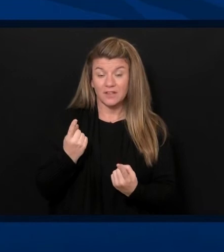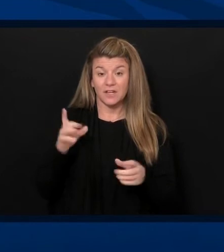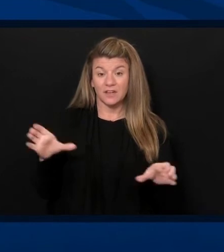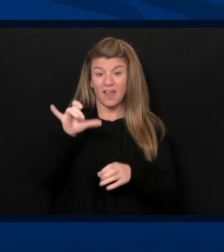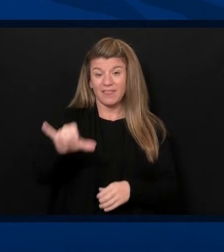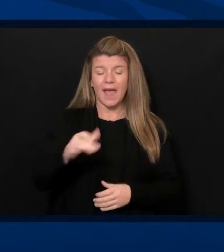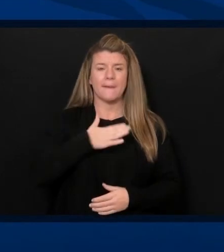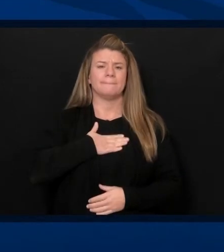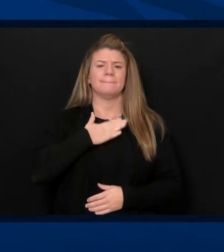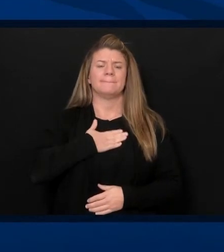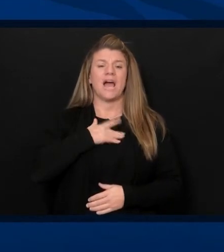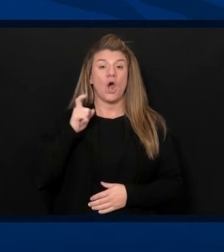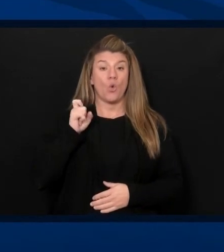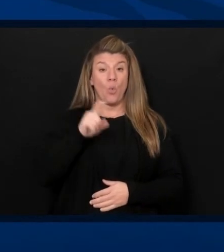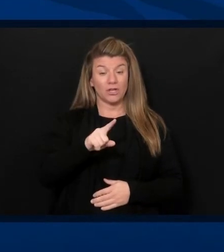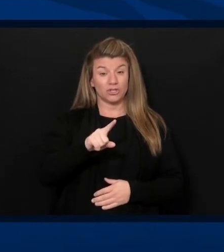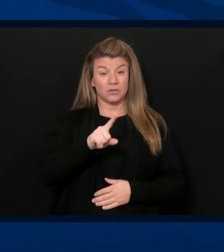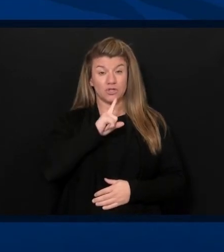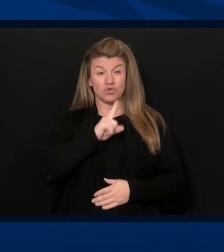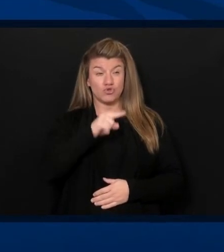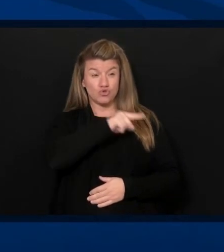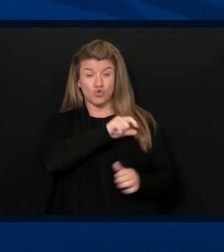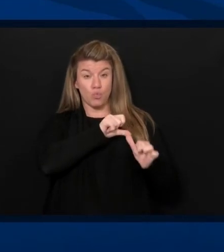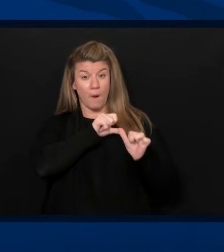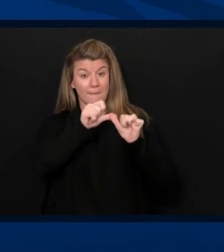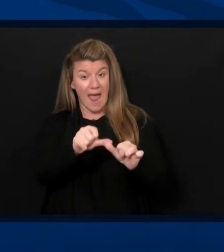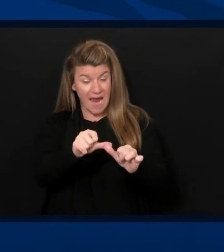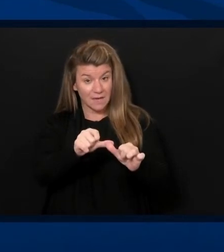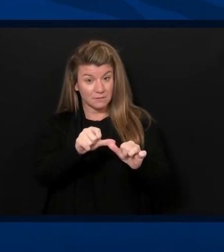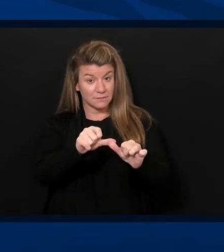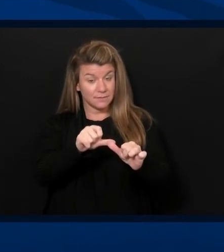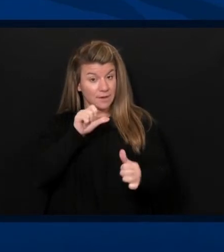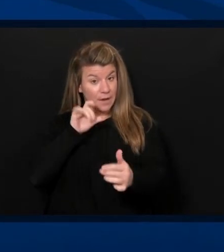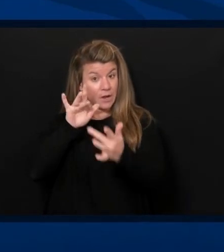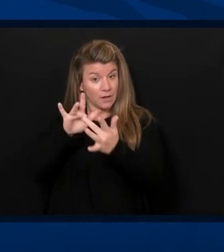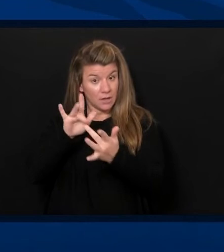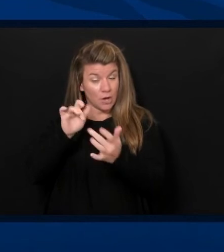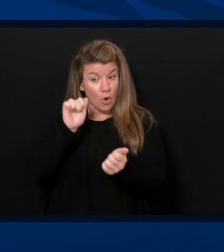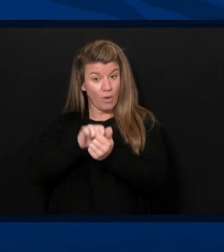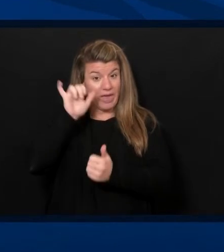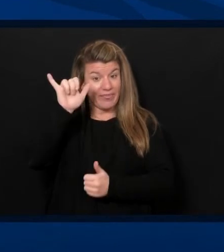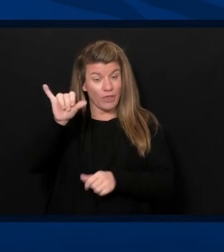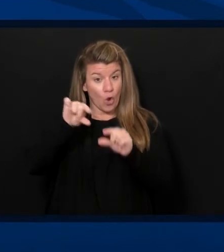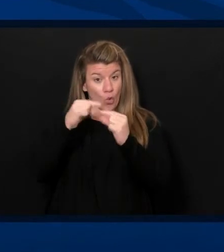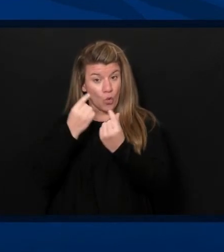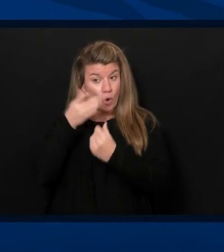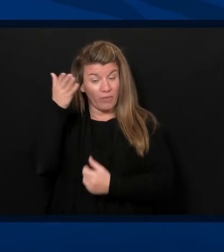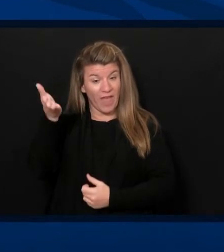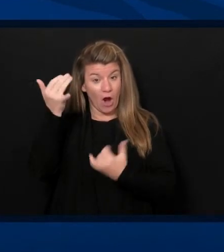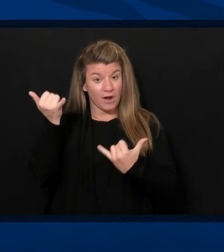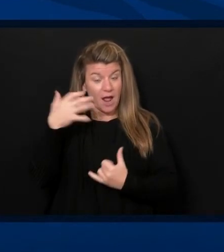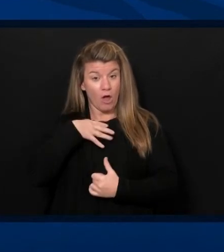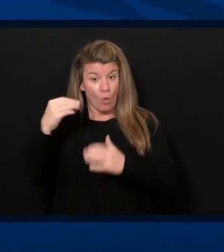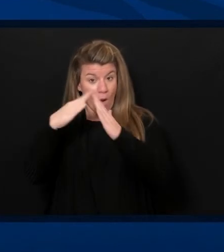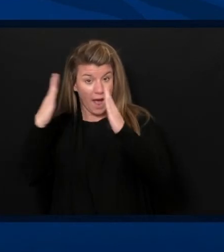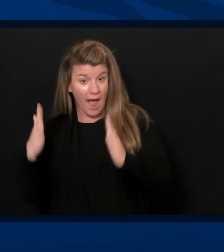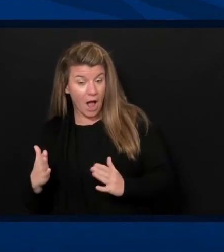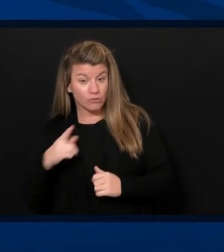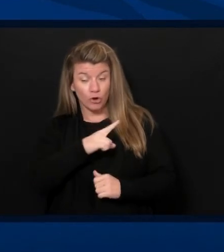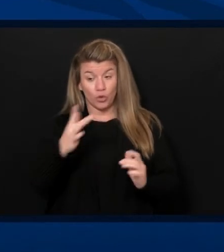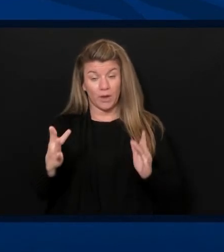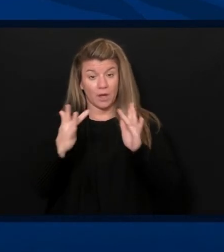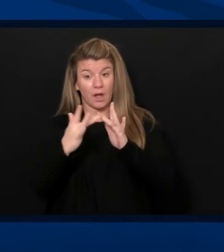My question is, do you remain in contact with the top officials in place now? Are you in contact with